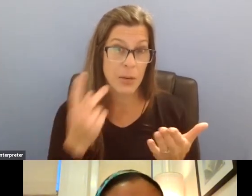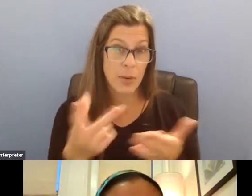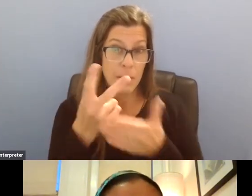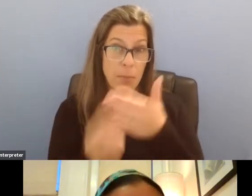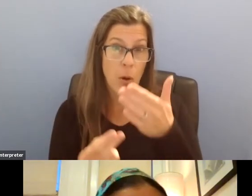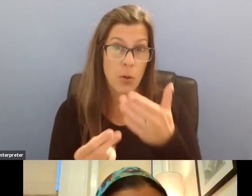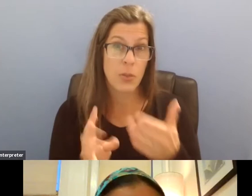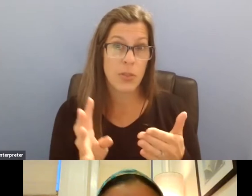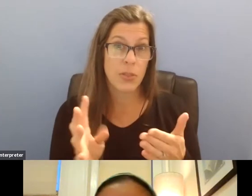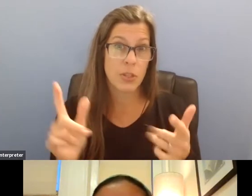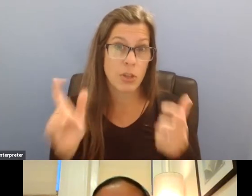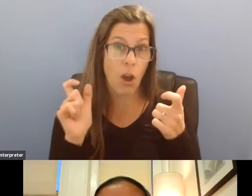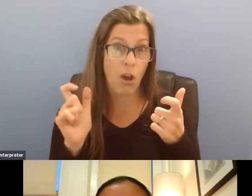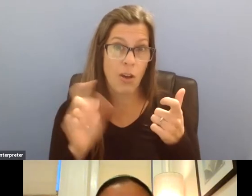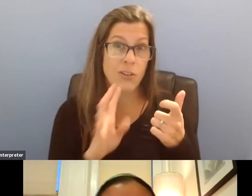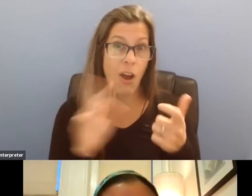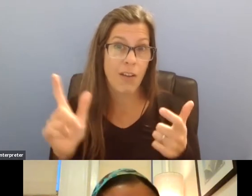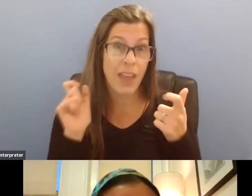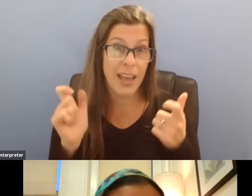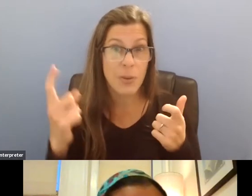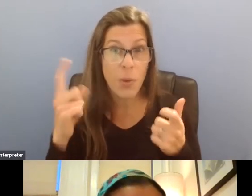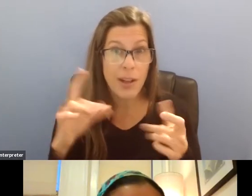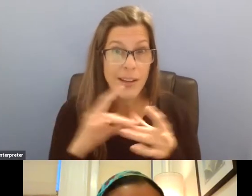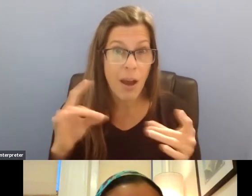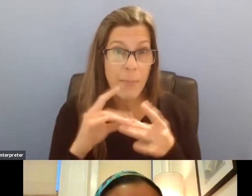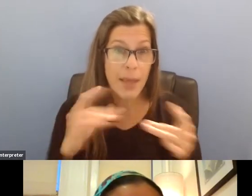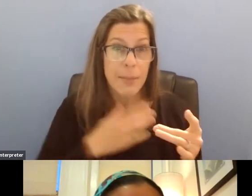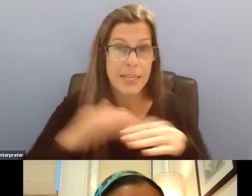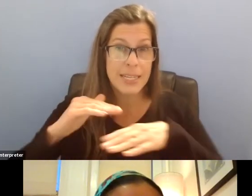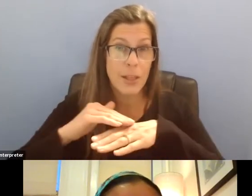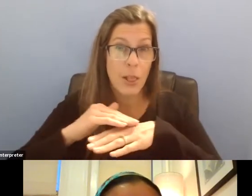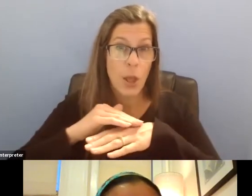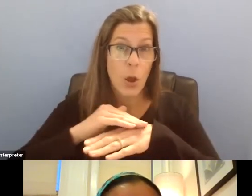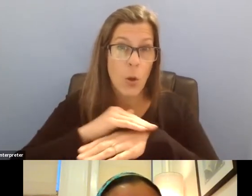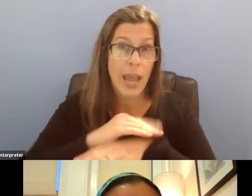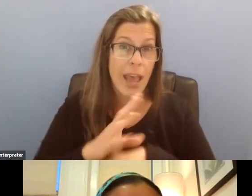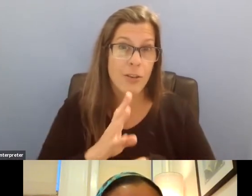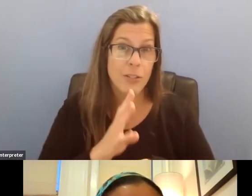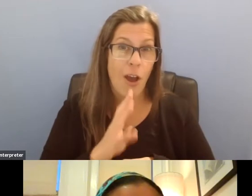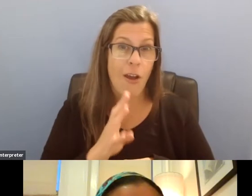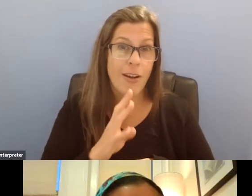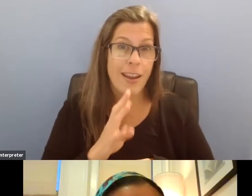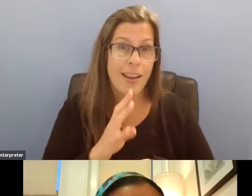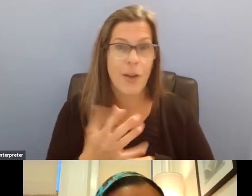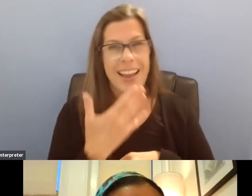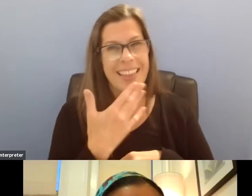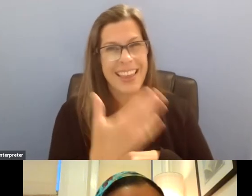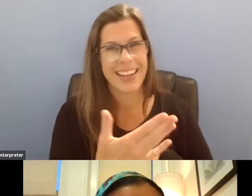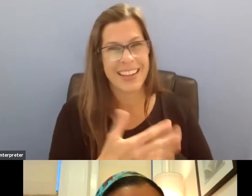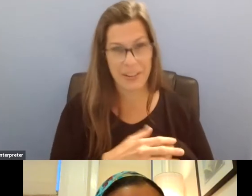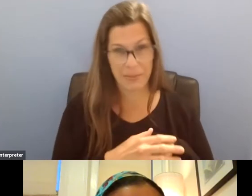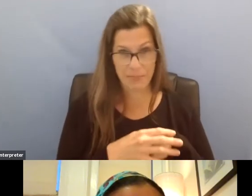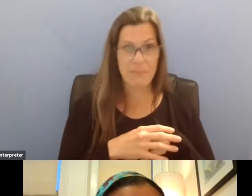comment about slowing down a little bit. Okay. So let's do that as well. Thank you. Thank you. Sure.